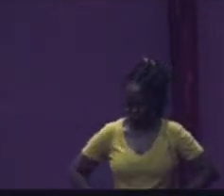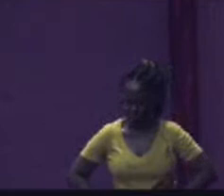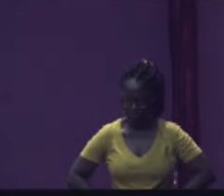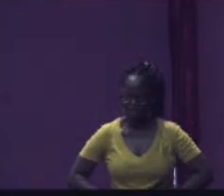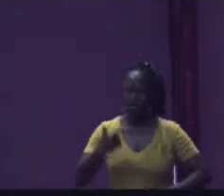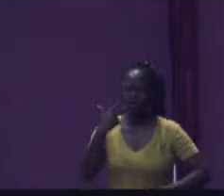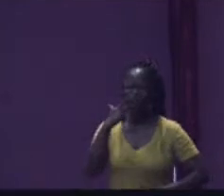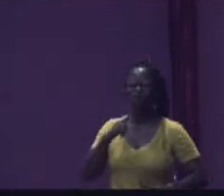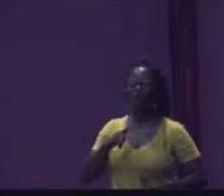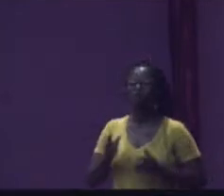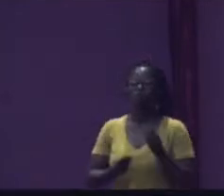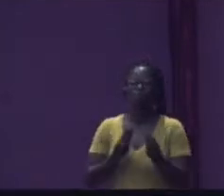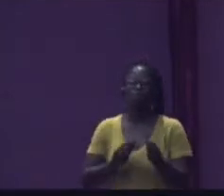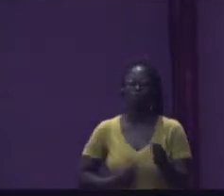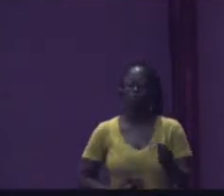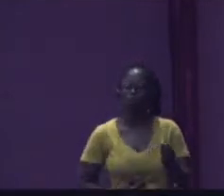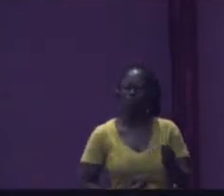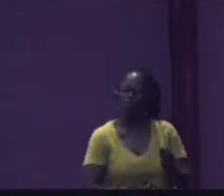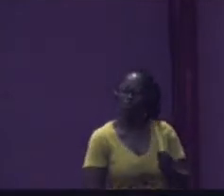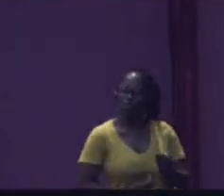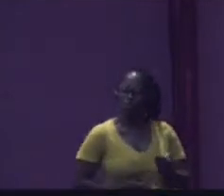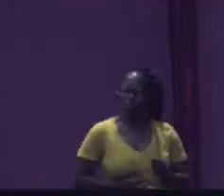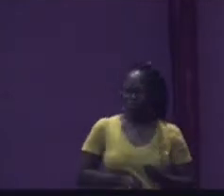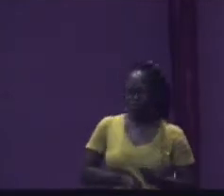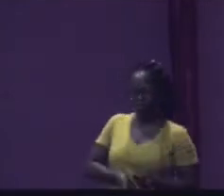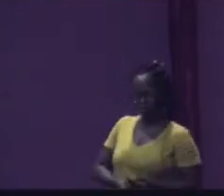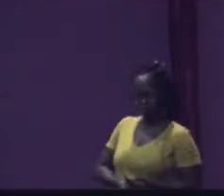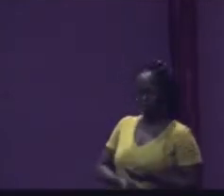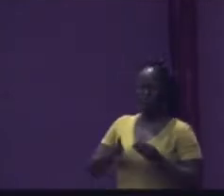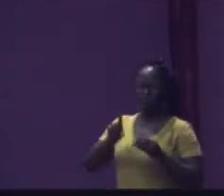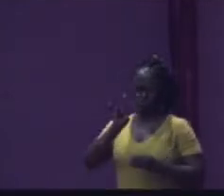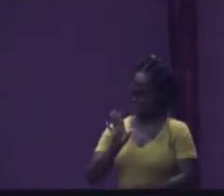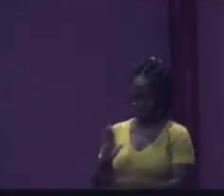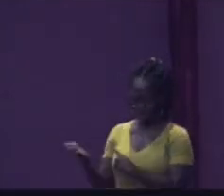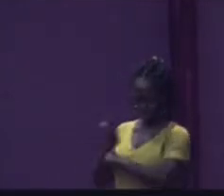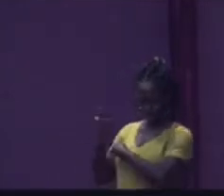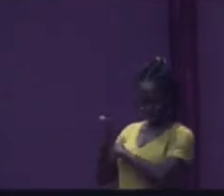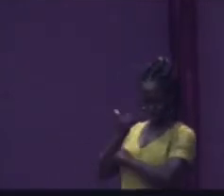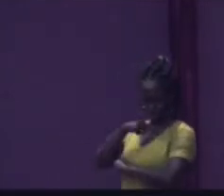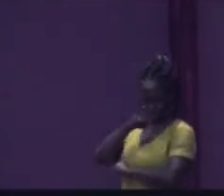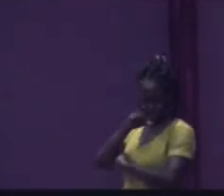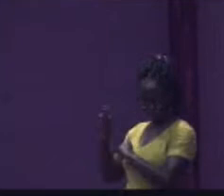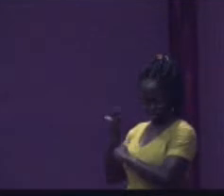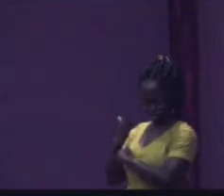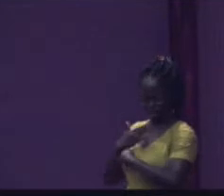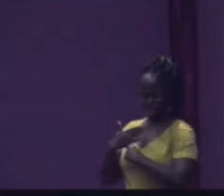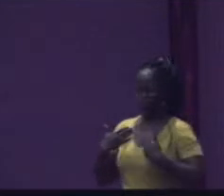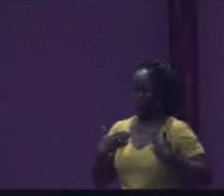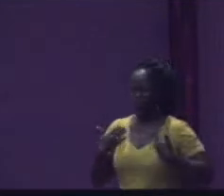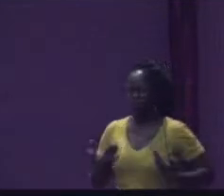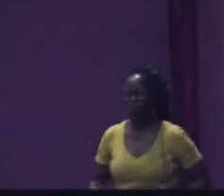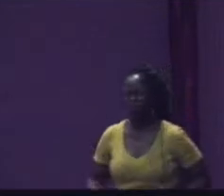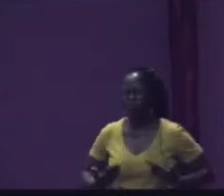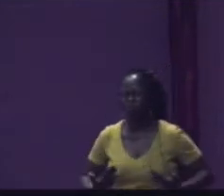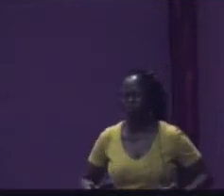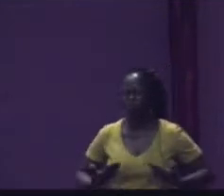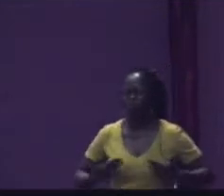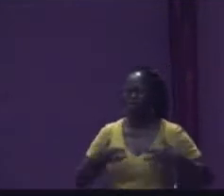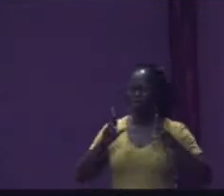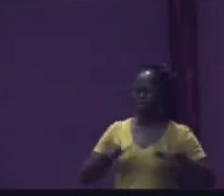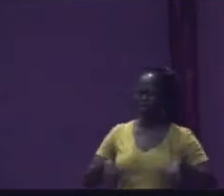view, it's not only helping relax the mother and make the mother feel better, but also the